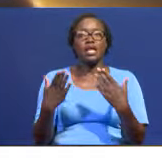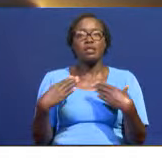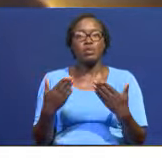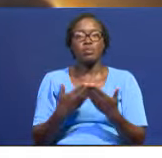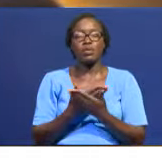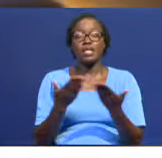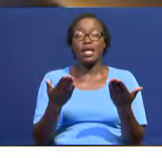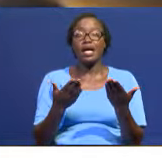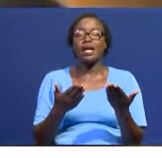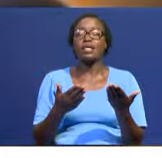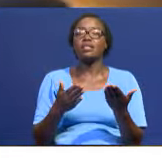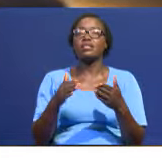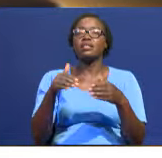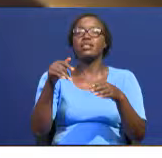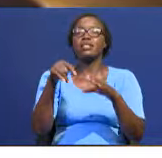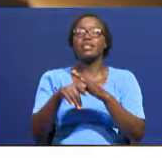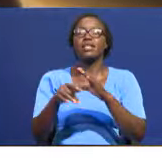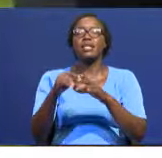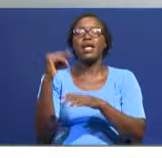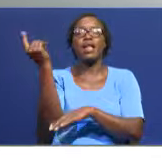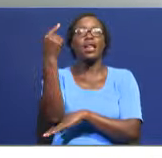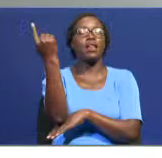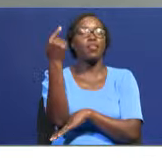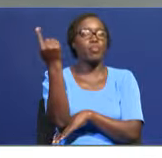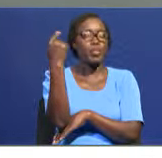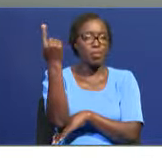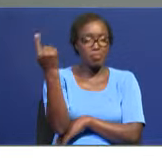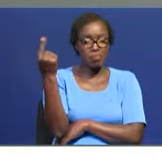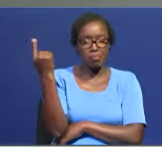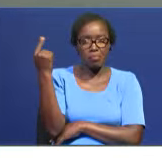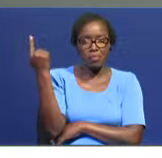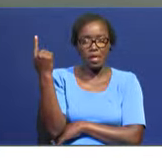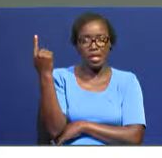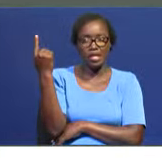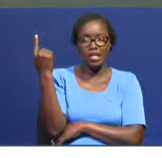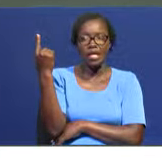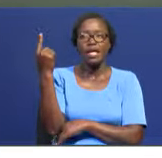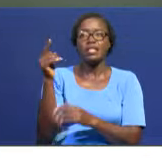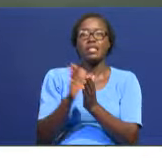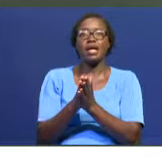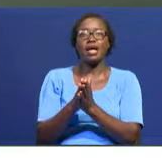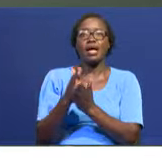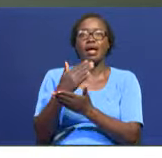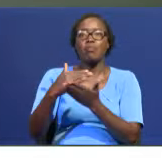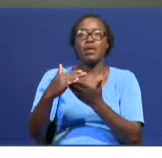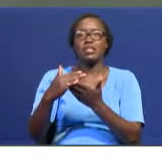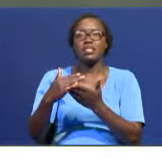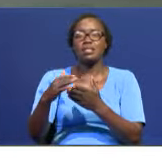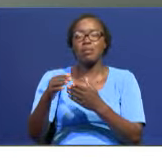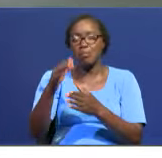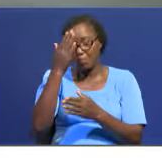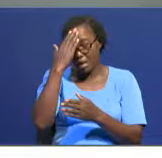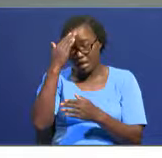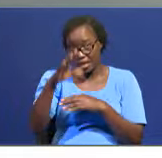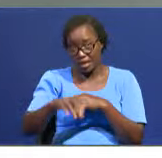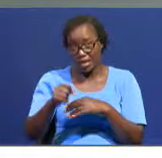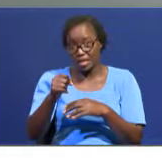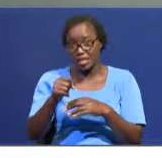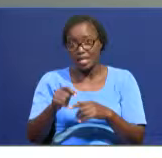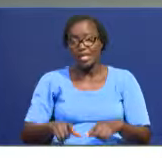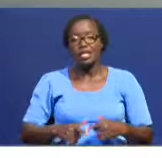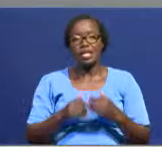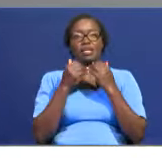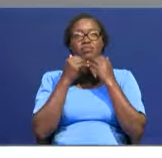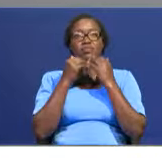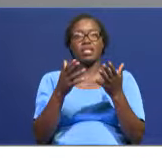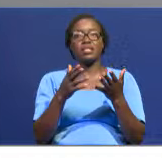were reportedly on board. The wreckage of the helicopter was recovered Monday with no survivors. Contact had been